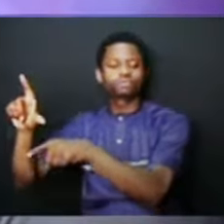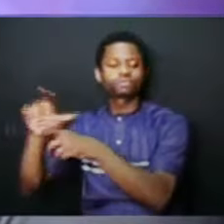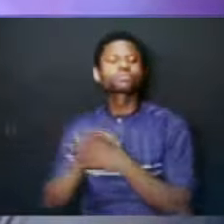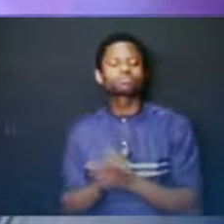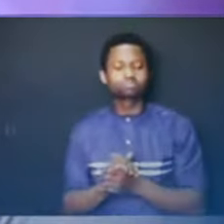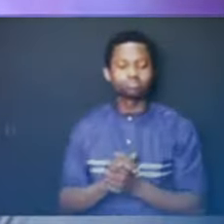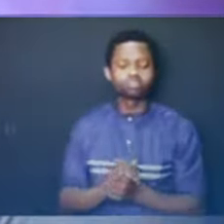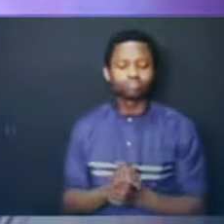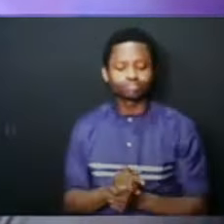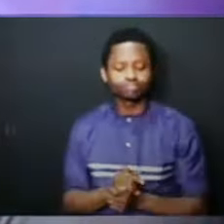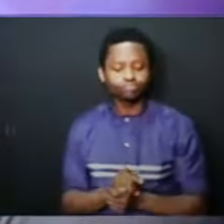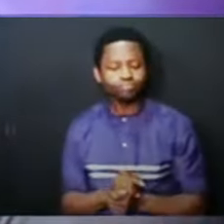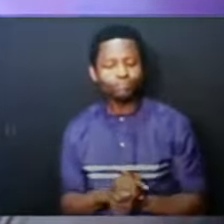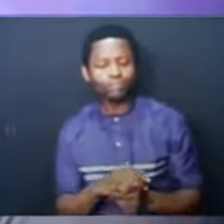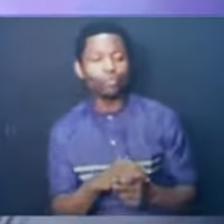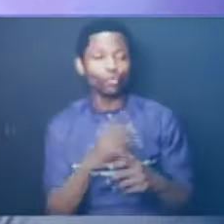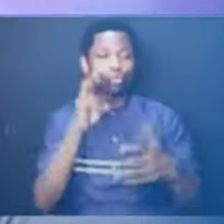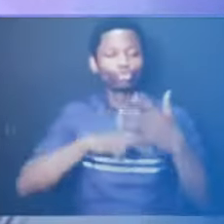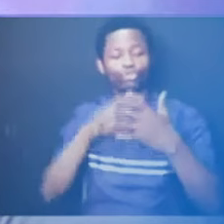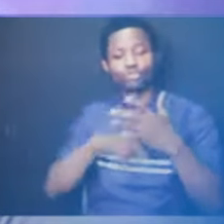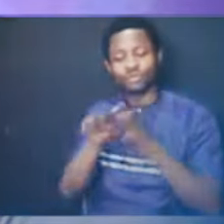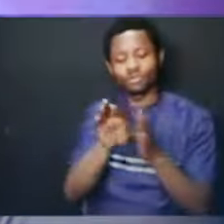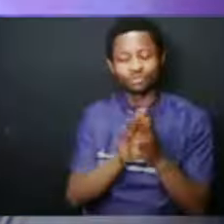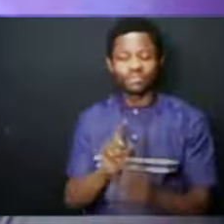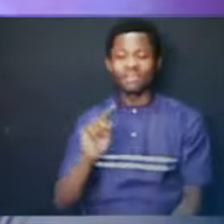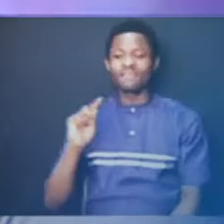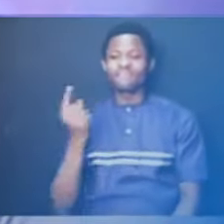verse 3.